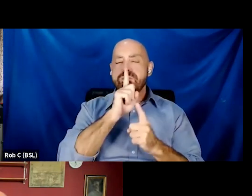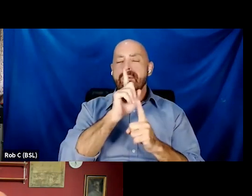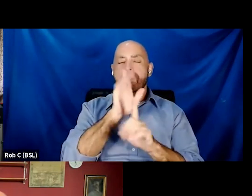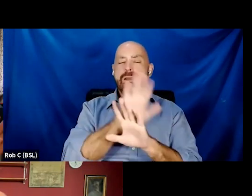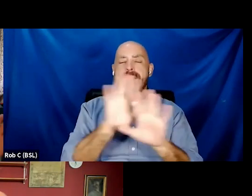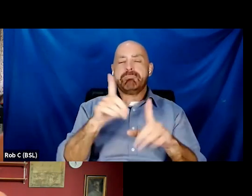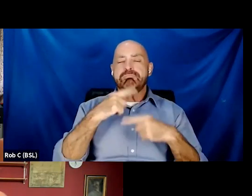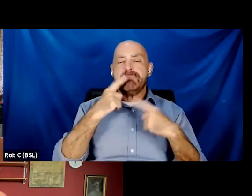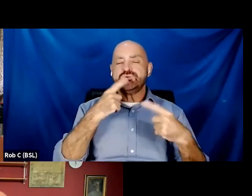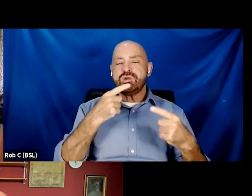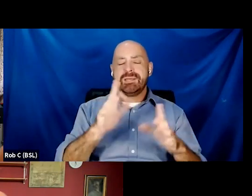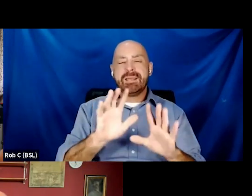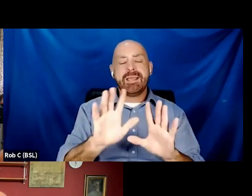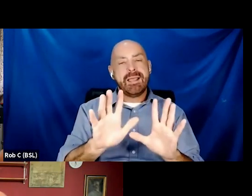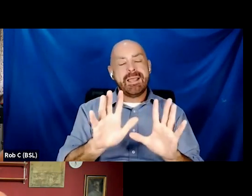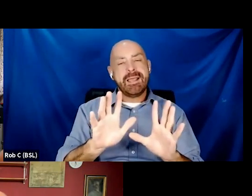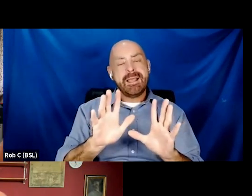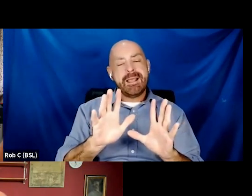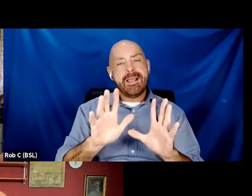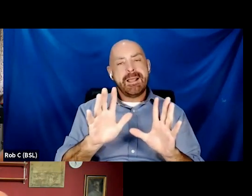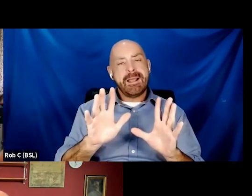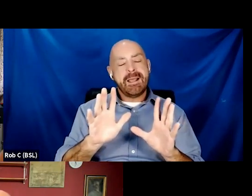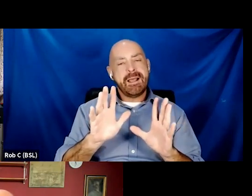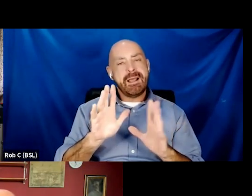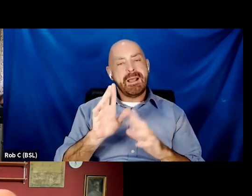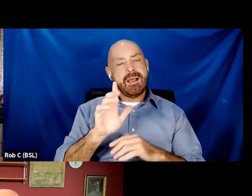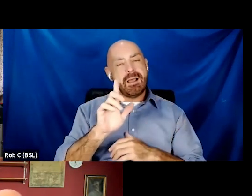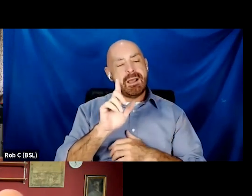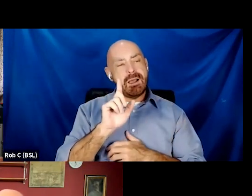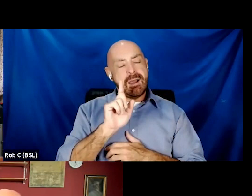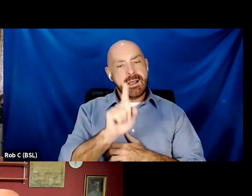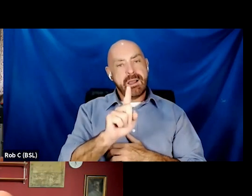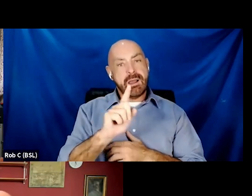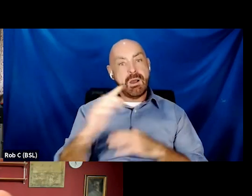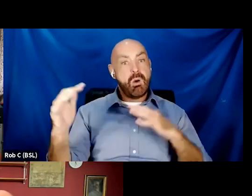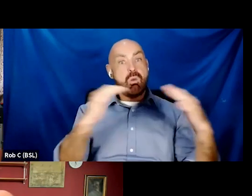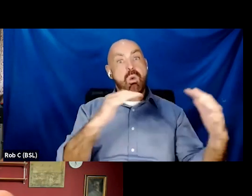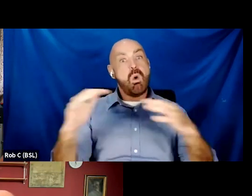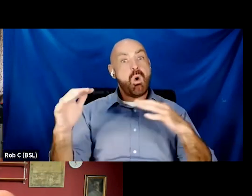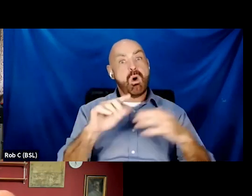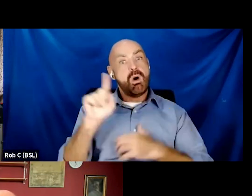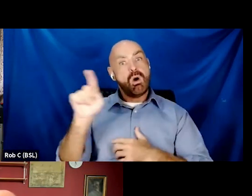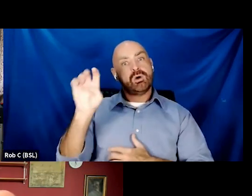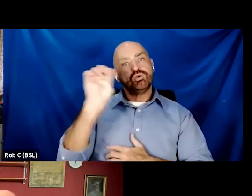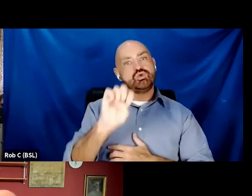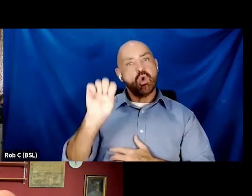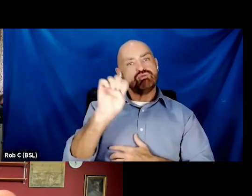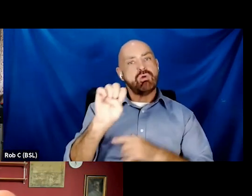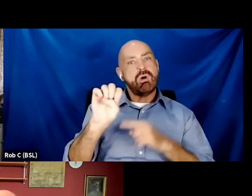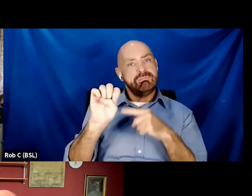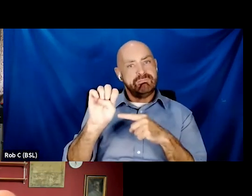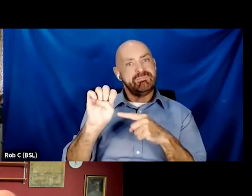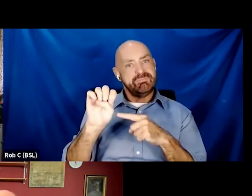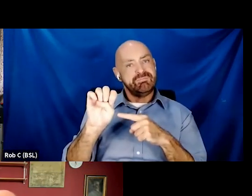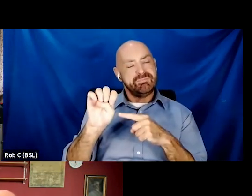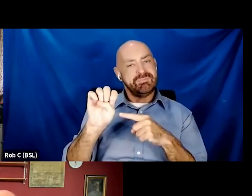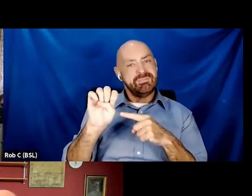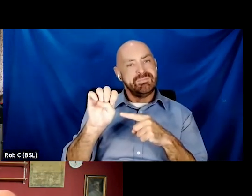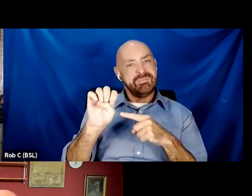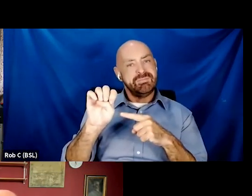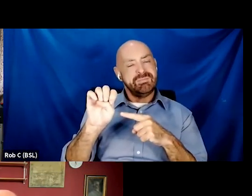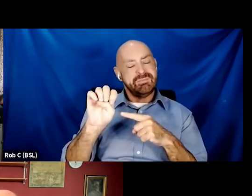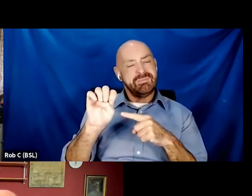all, but the intervening event of a war in Europe. Yeah. And the intervening event, of course, of a war